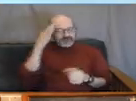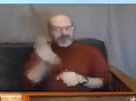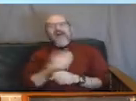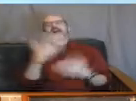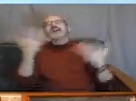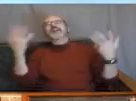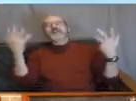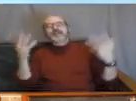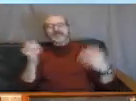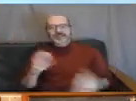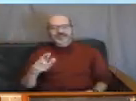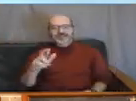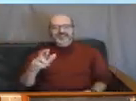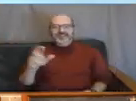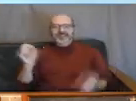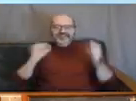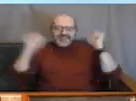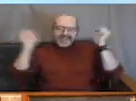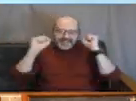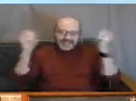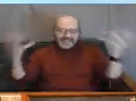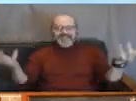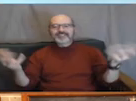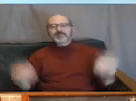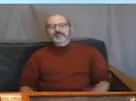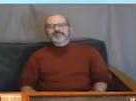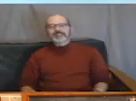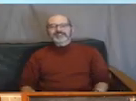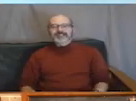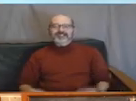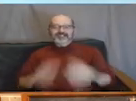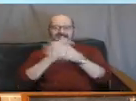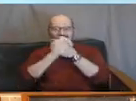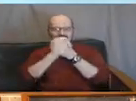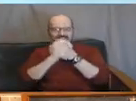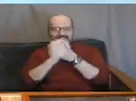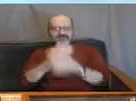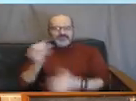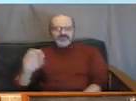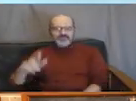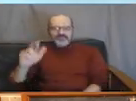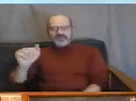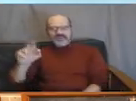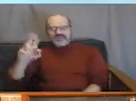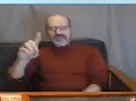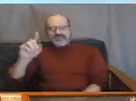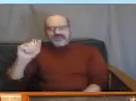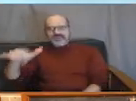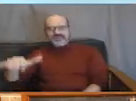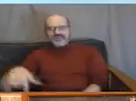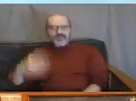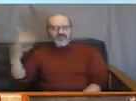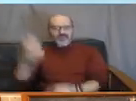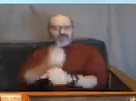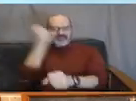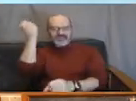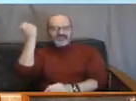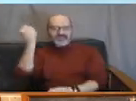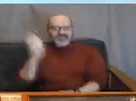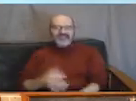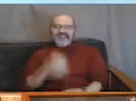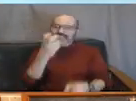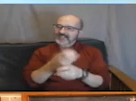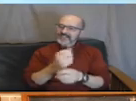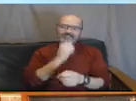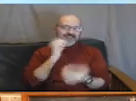win? Oh, Mr. Staley. All right. Congratulations, Mr. Ade. Oh, You won. man, it's difficult,